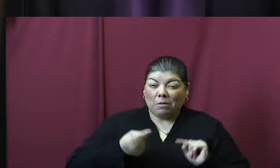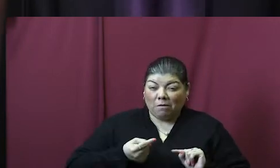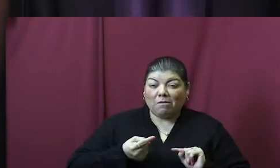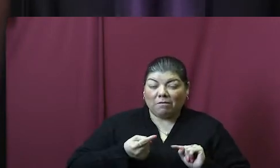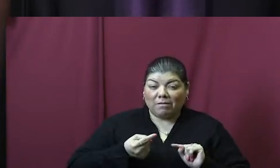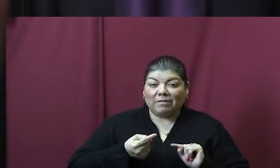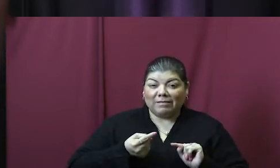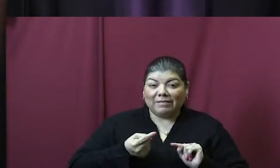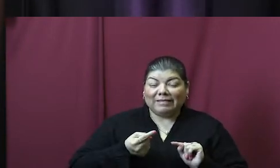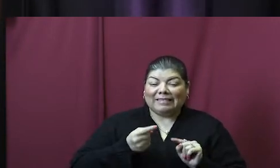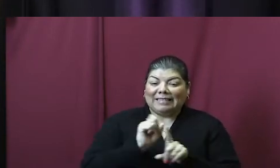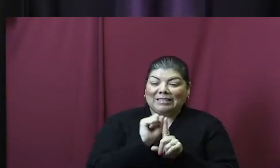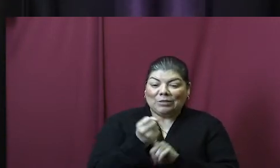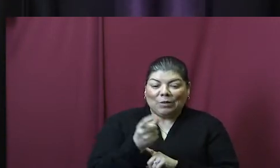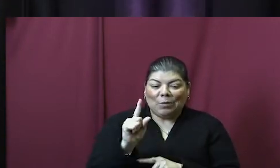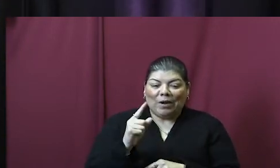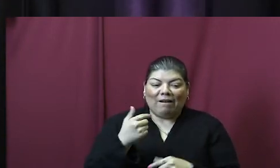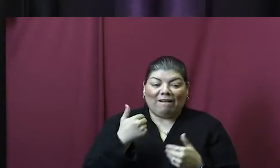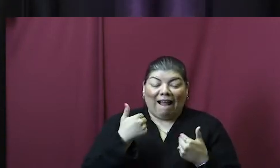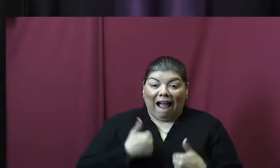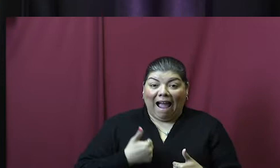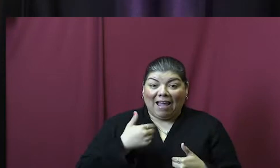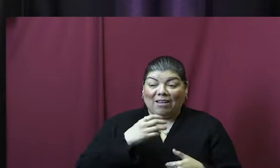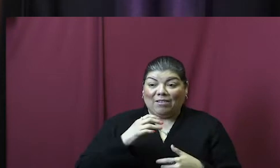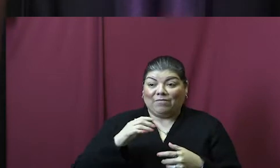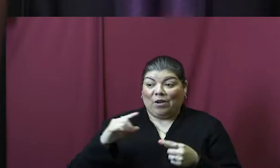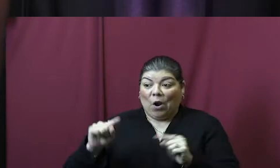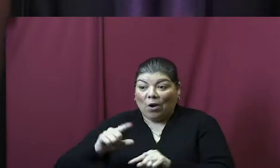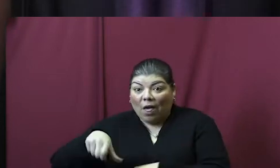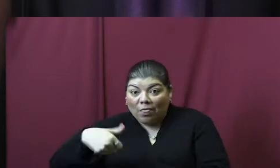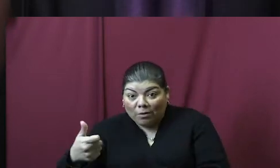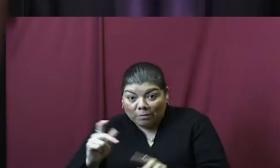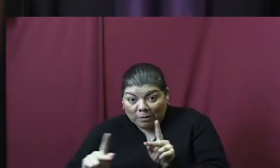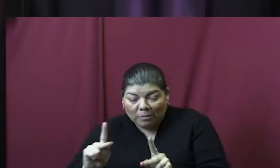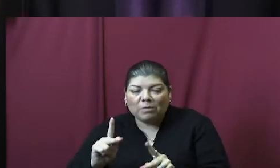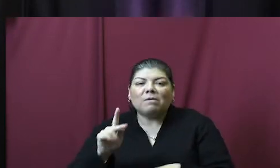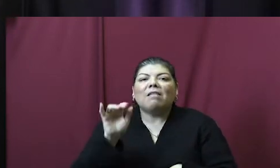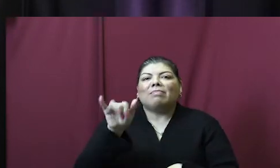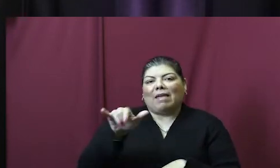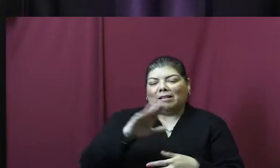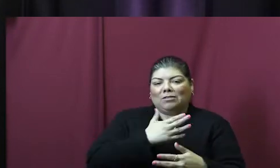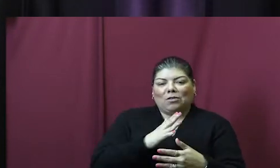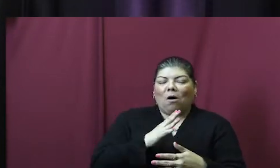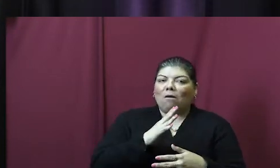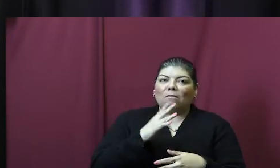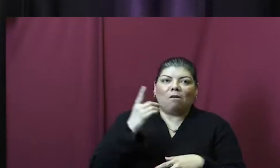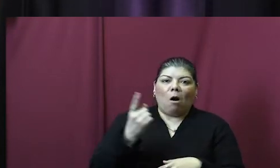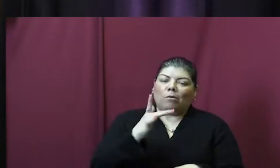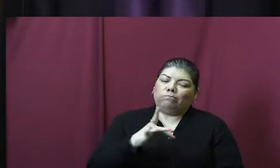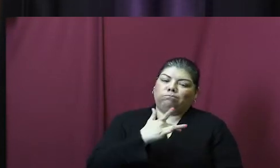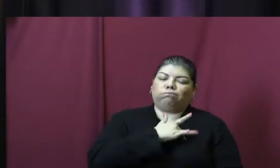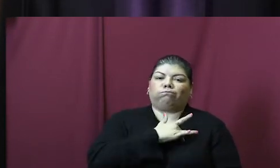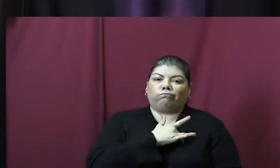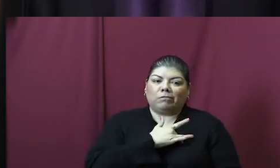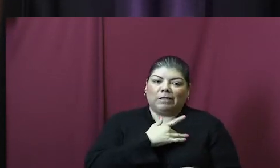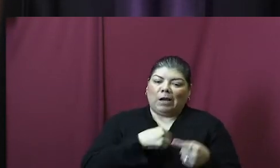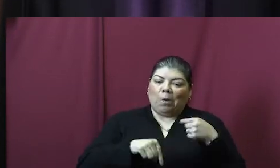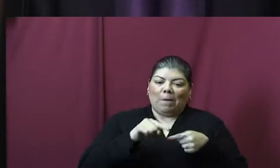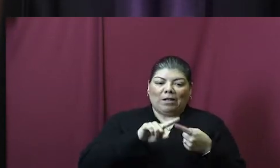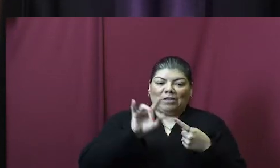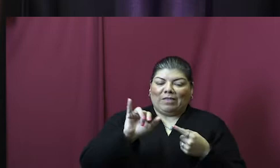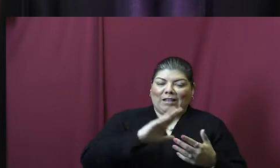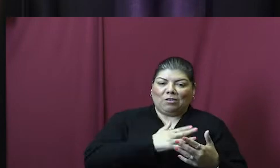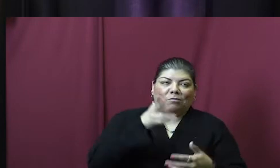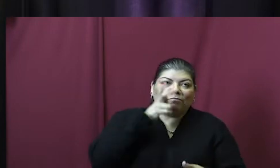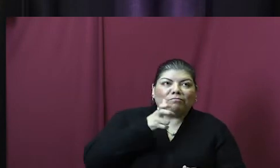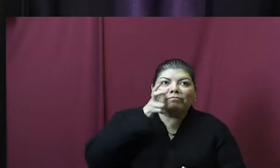been hurt, in situations where I have done the hurting, that song is a song that I always go